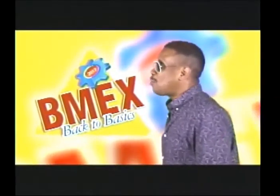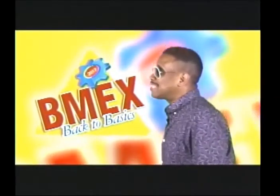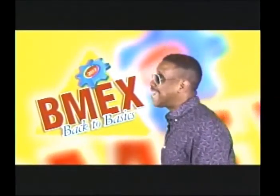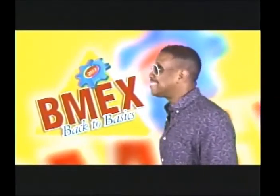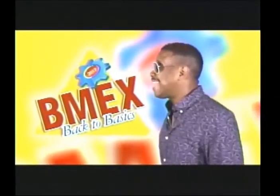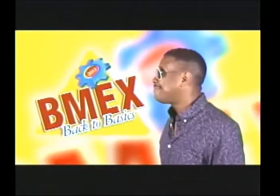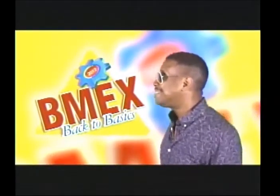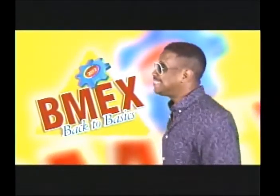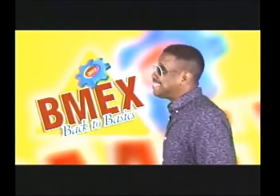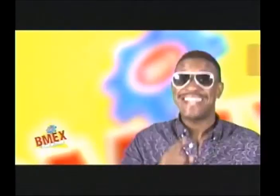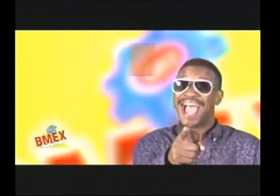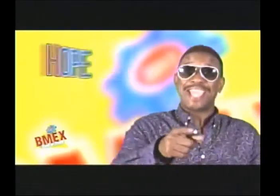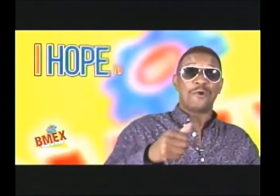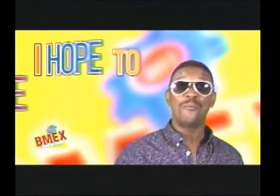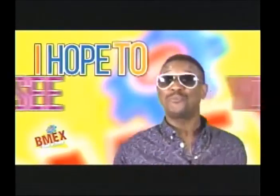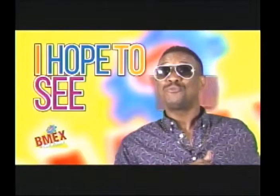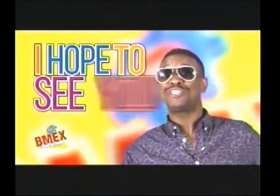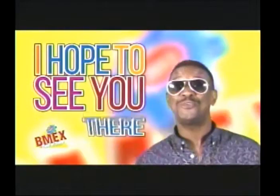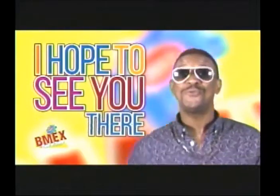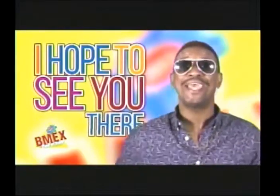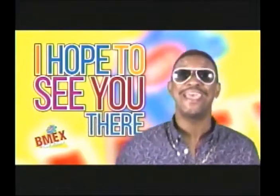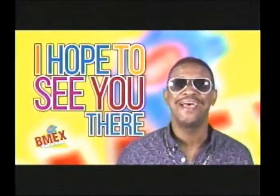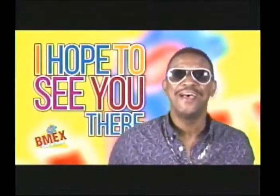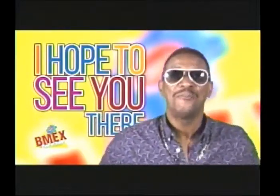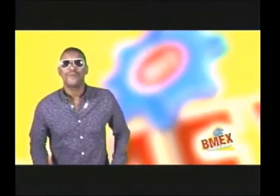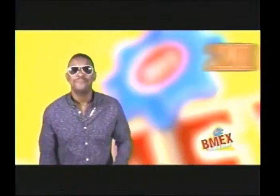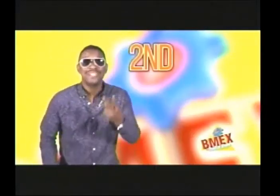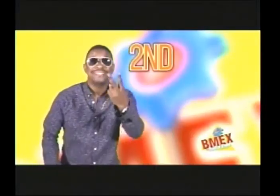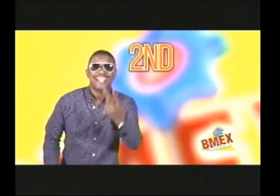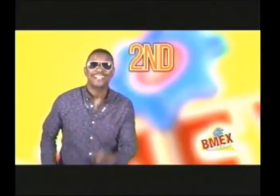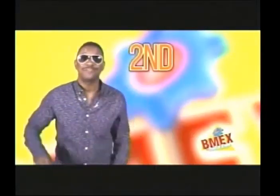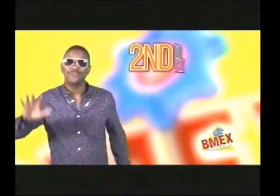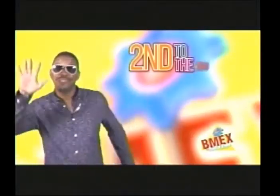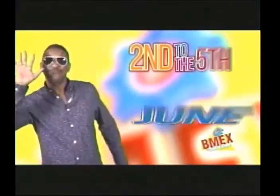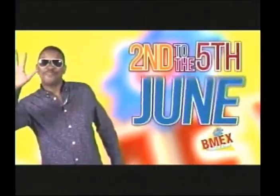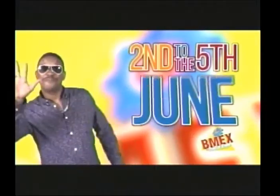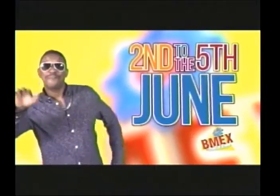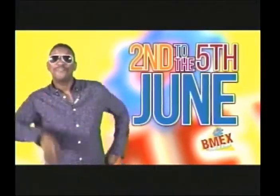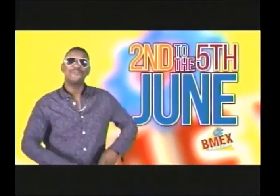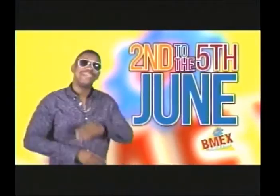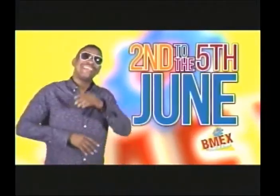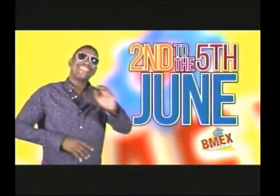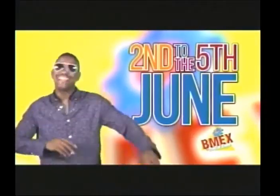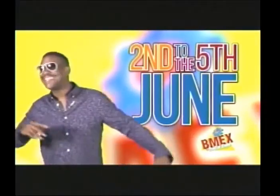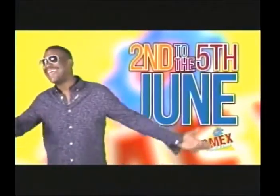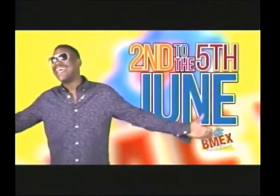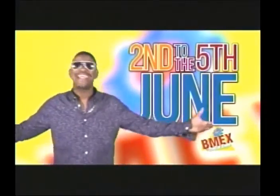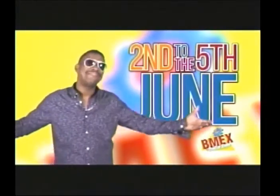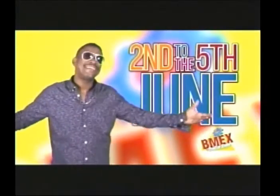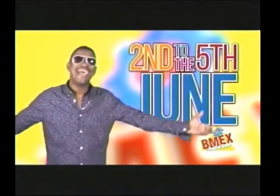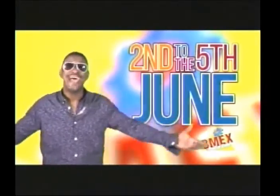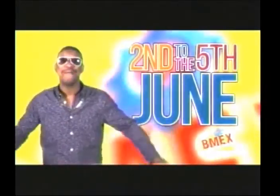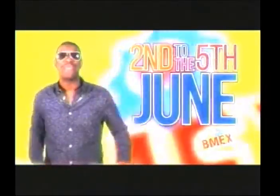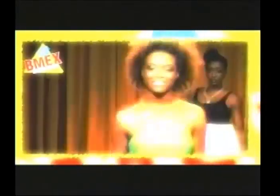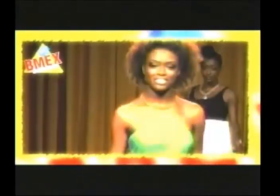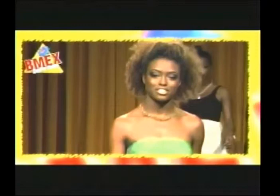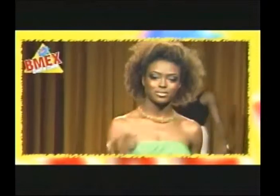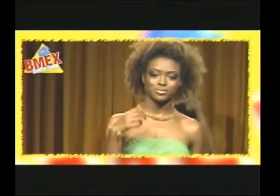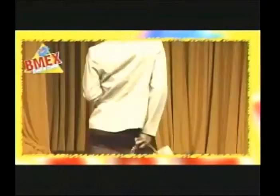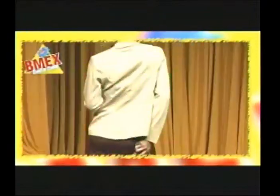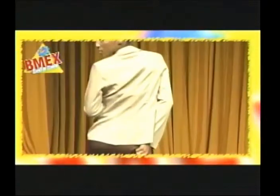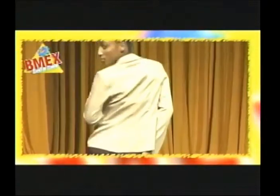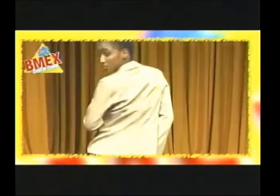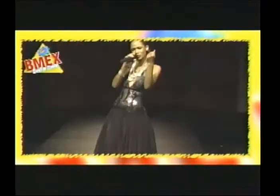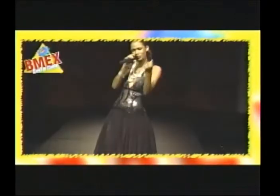BMX 2017, I hope to see you there. From the 2nd to the 5th of June, 10 to 10 every day.